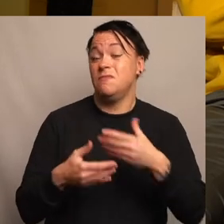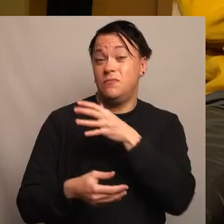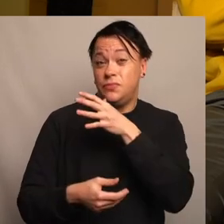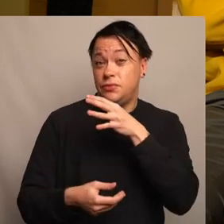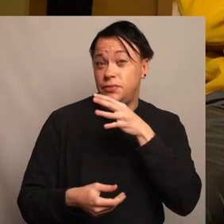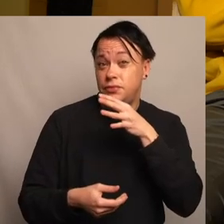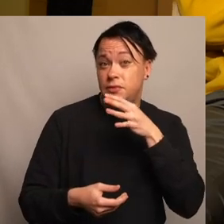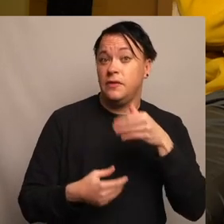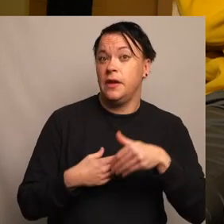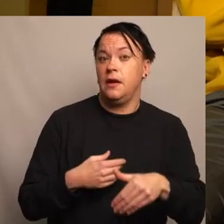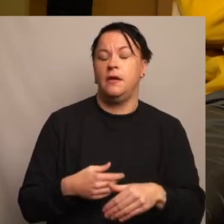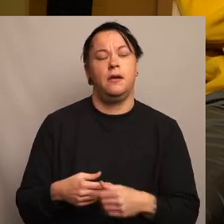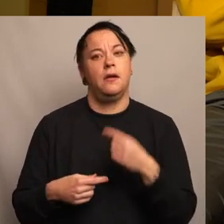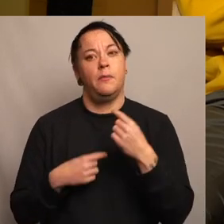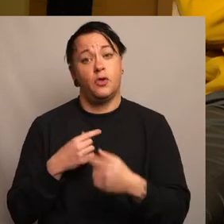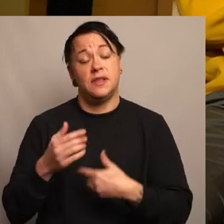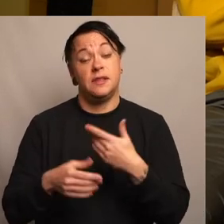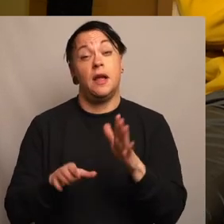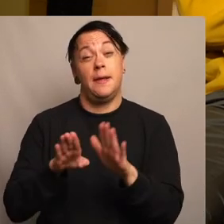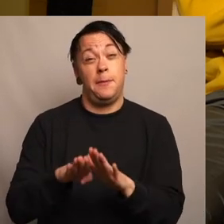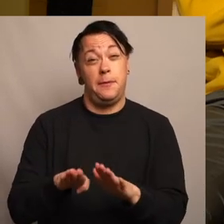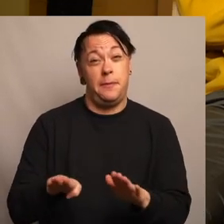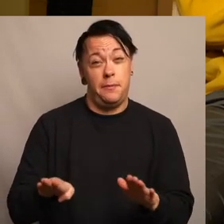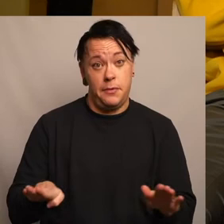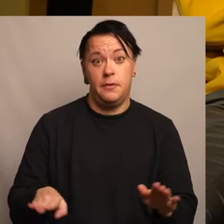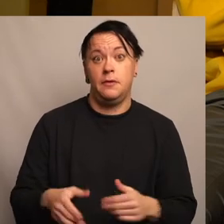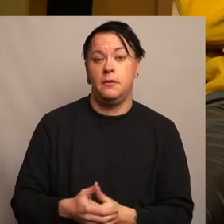and the process is like super slow.